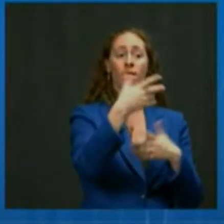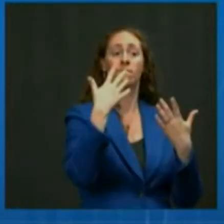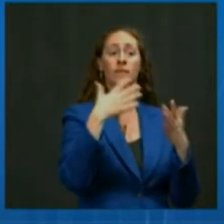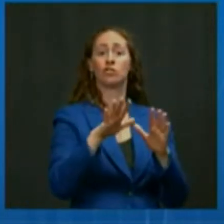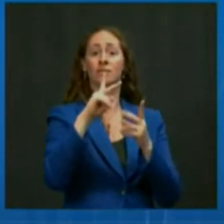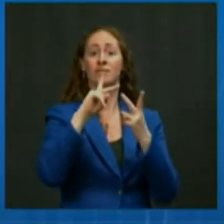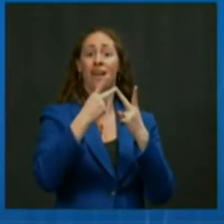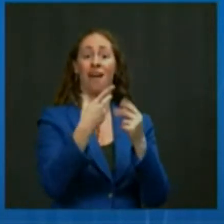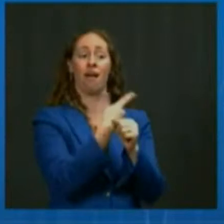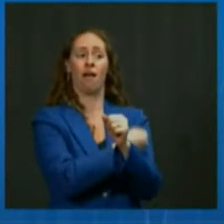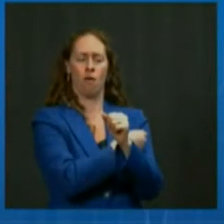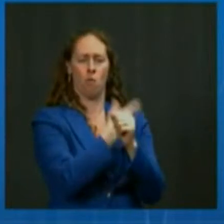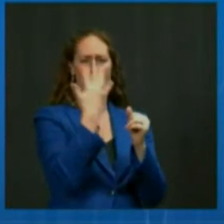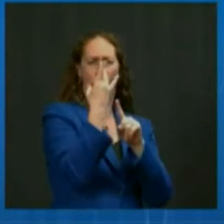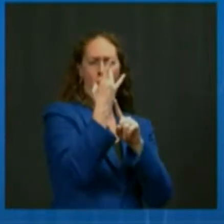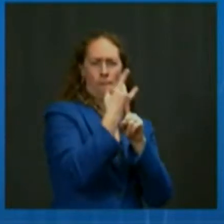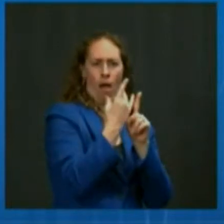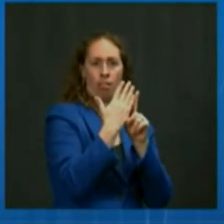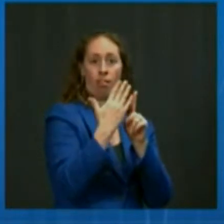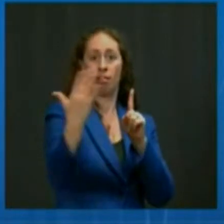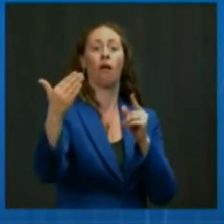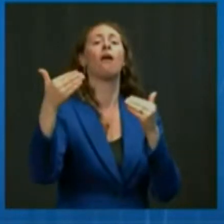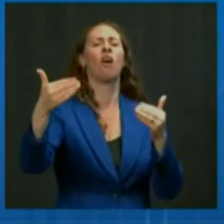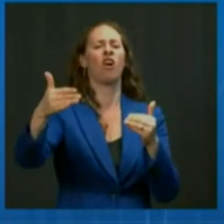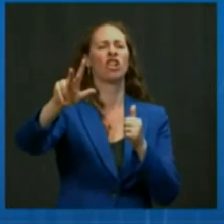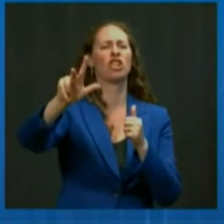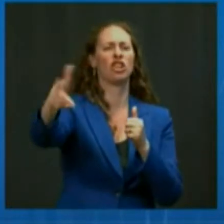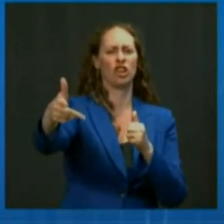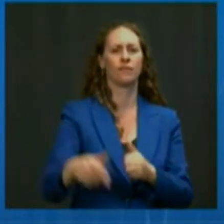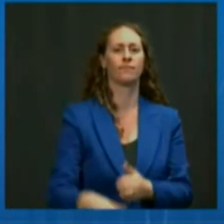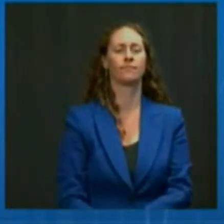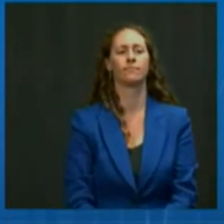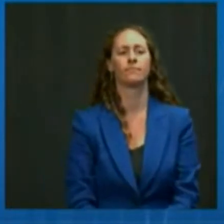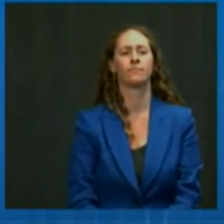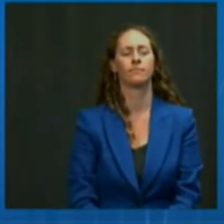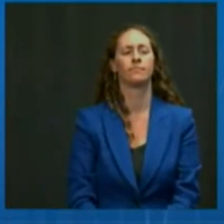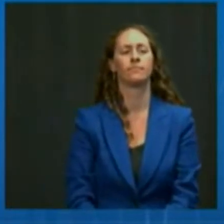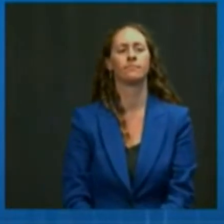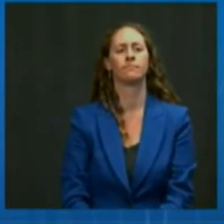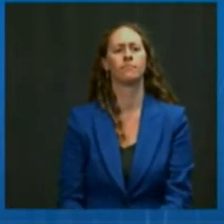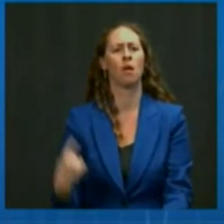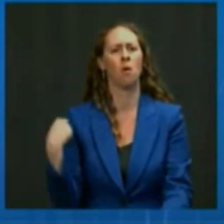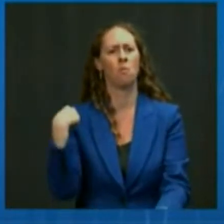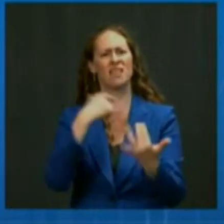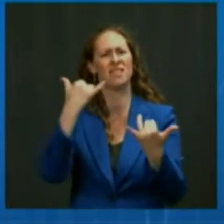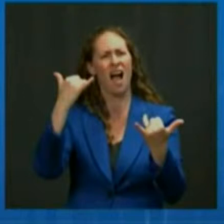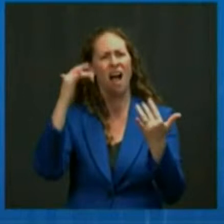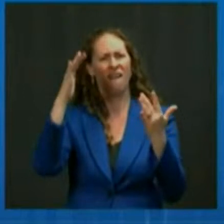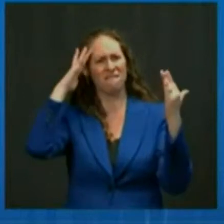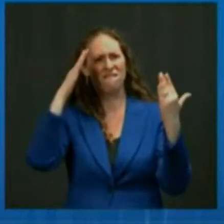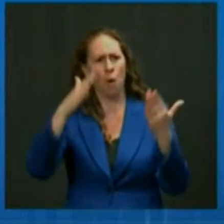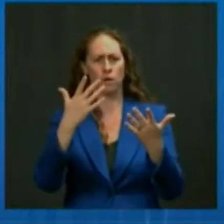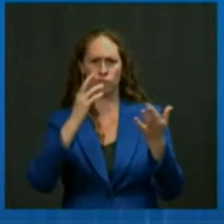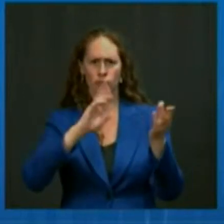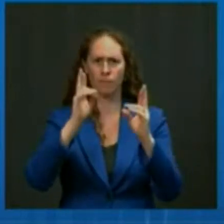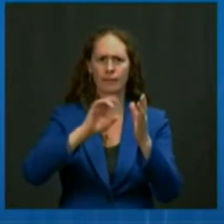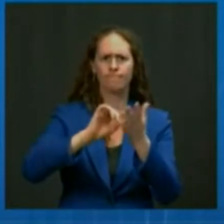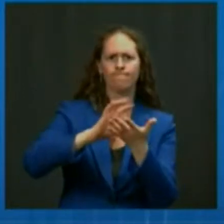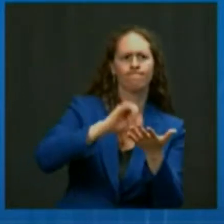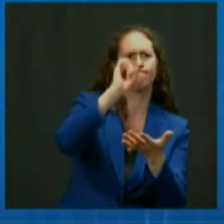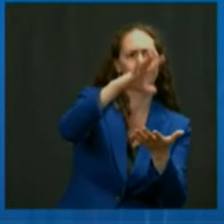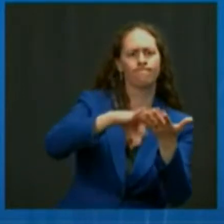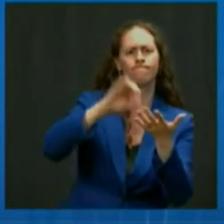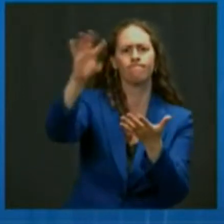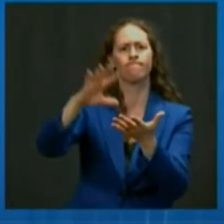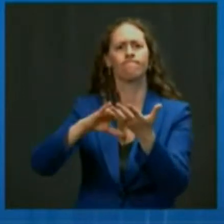And we will be laser focused on getting boosters to long-term care facilities to make sure residents and staff get